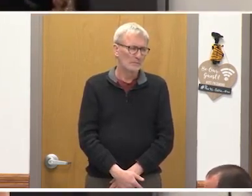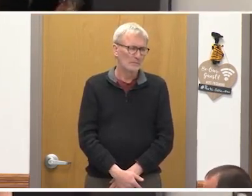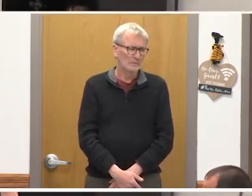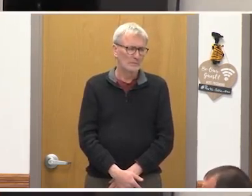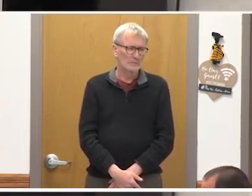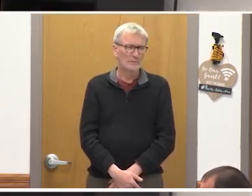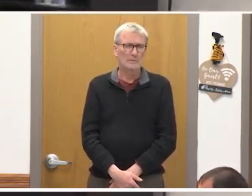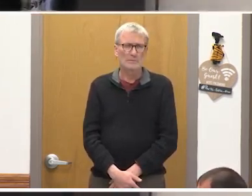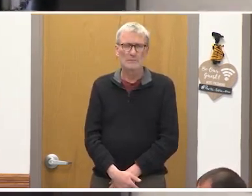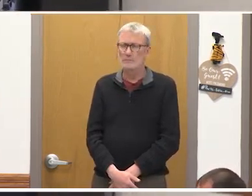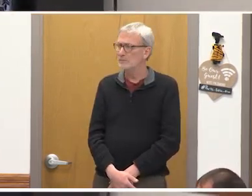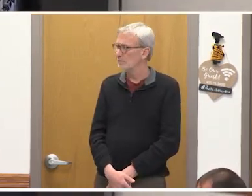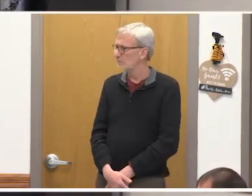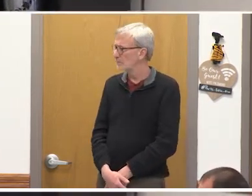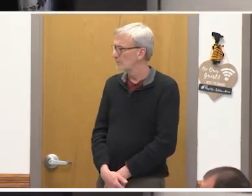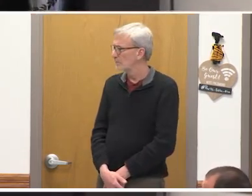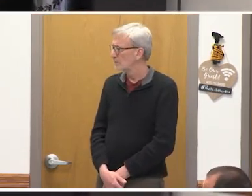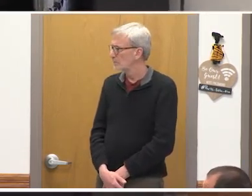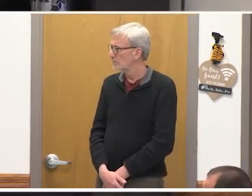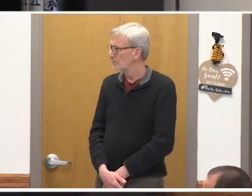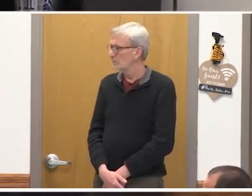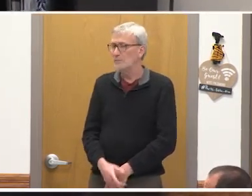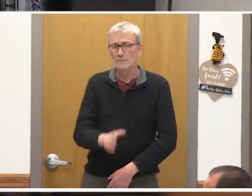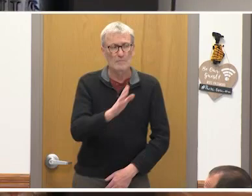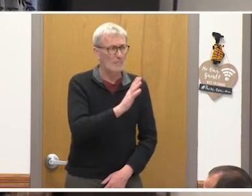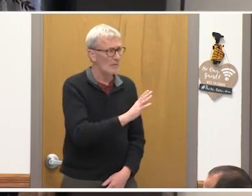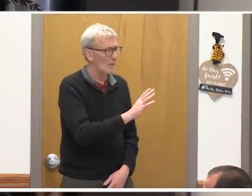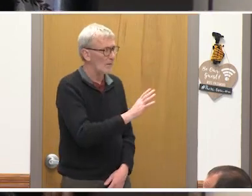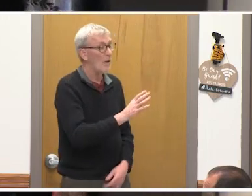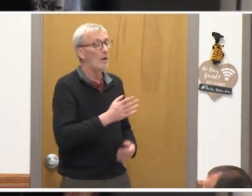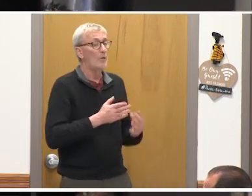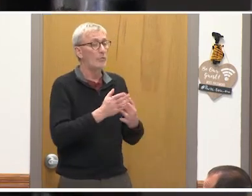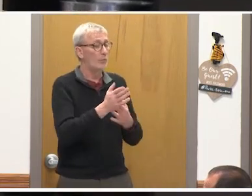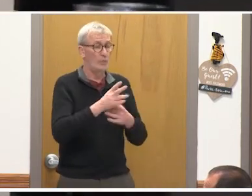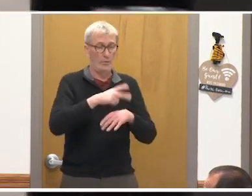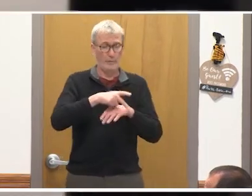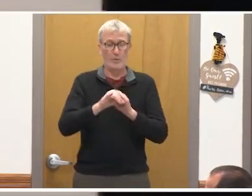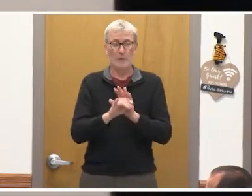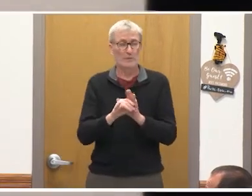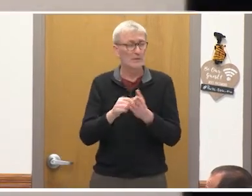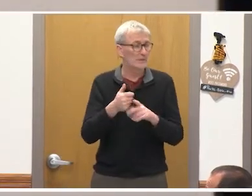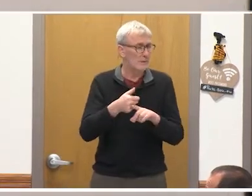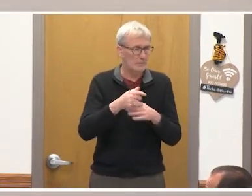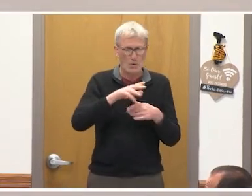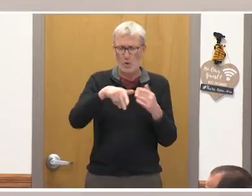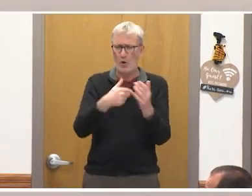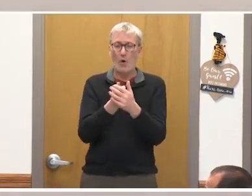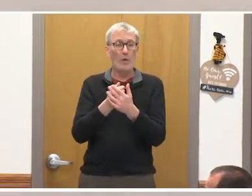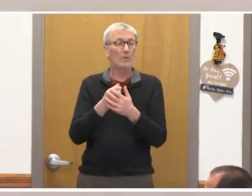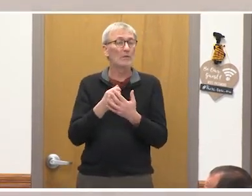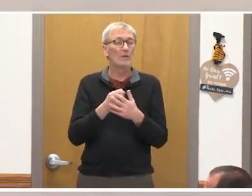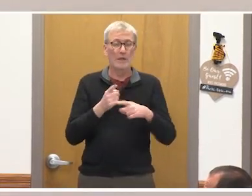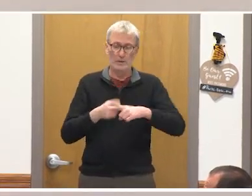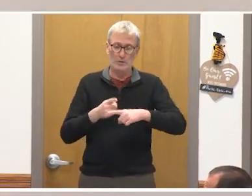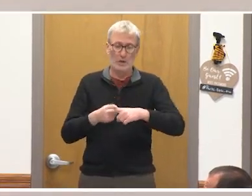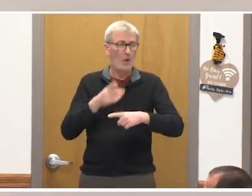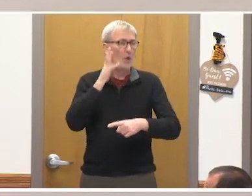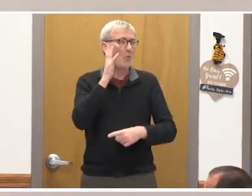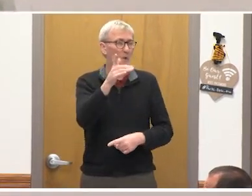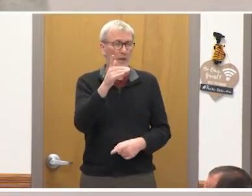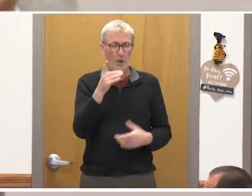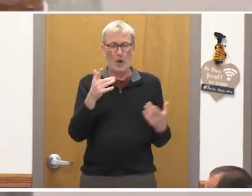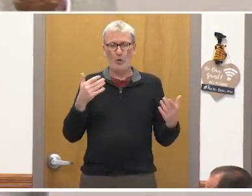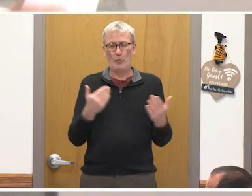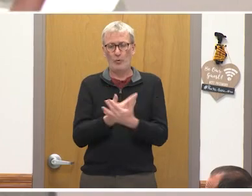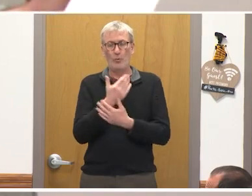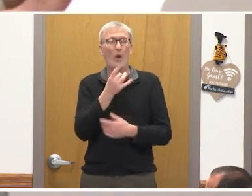I can take that question. Through the project itself, at all intersections, there will definitely be new lighting at